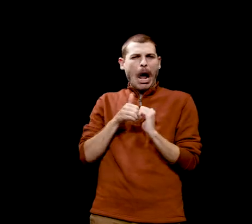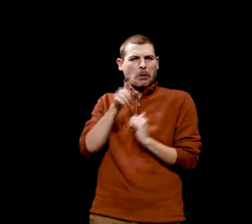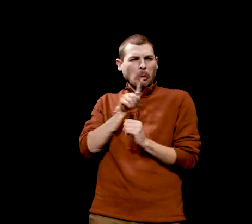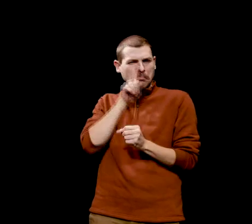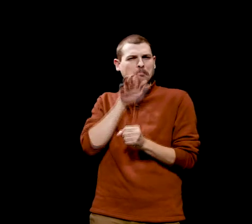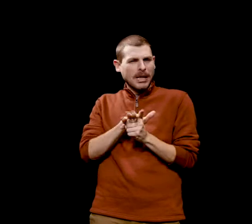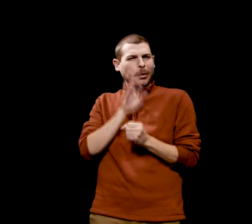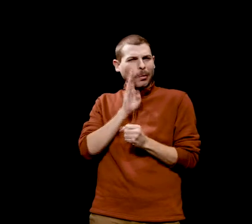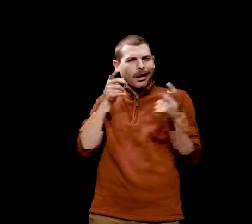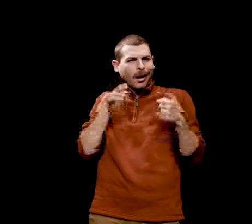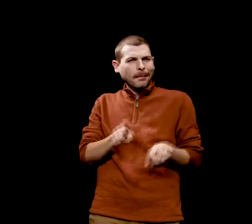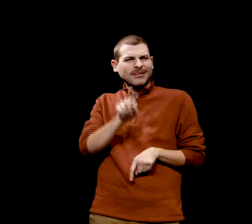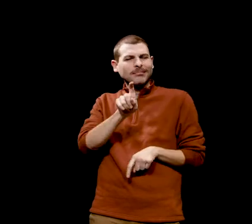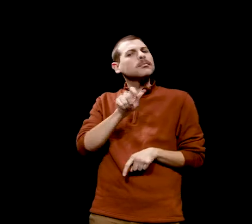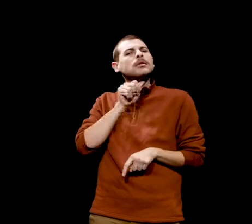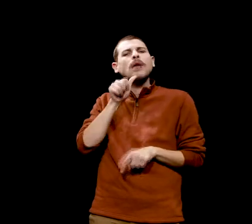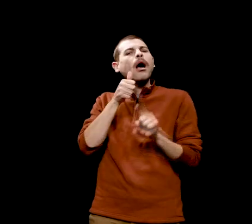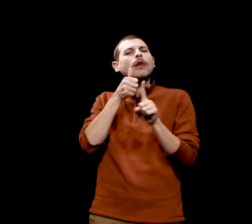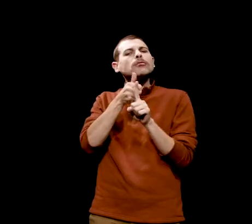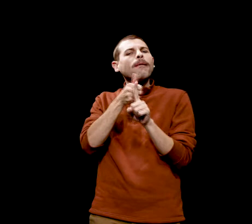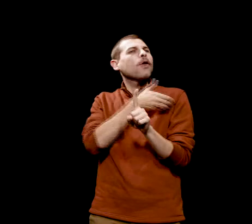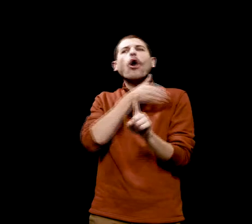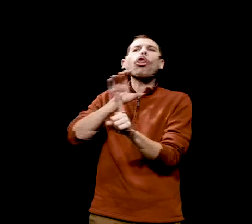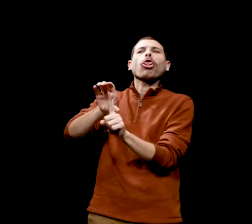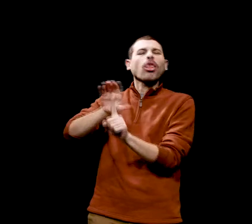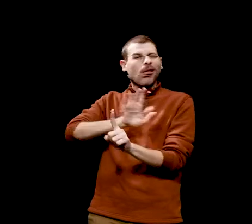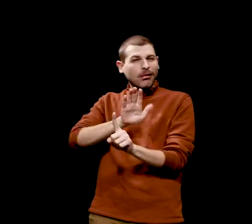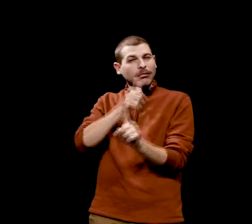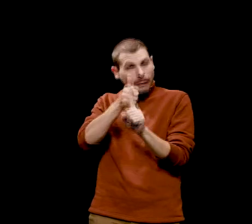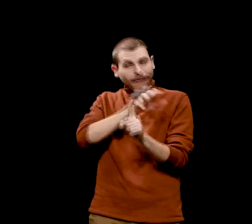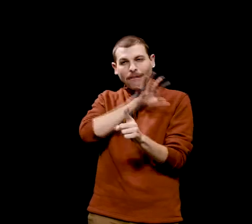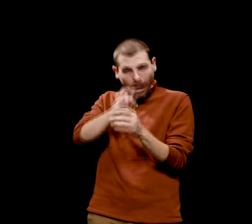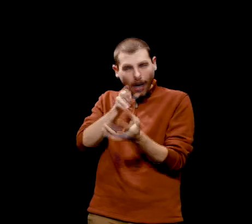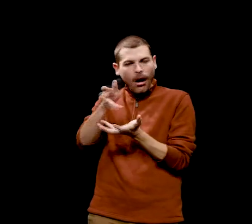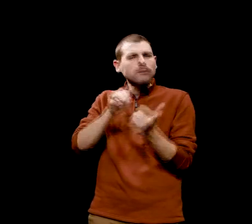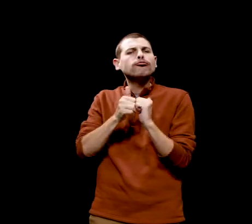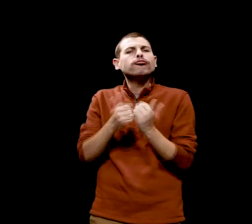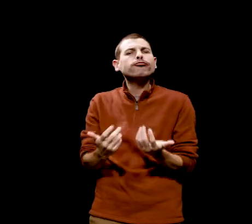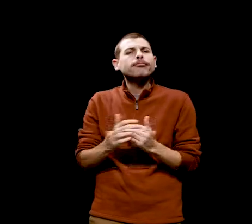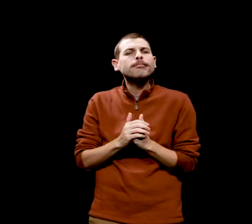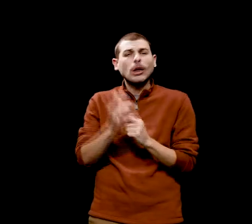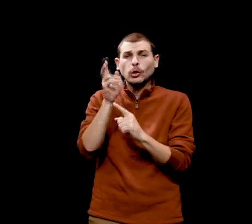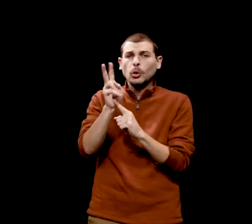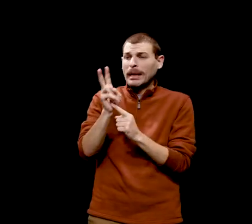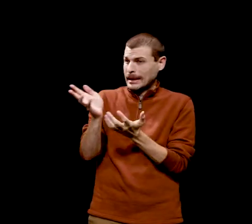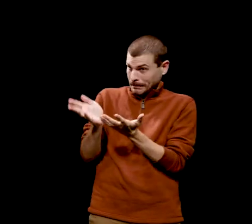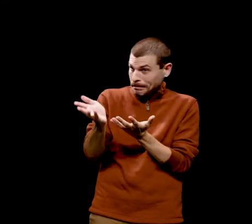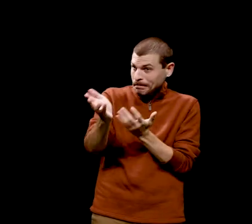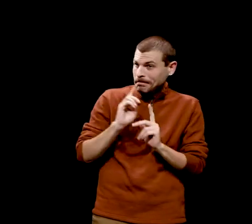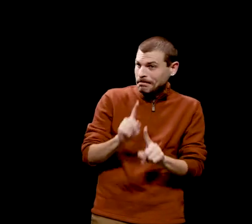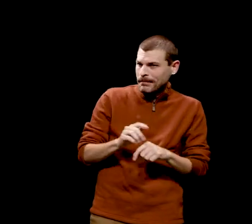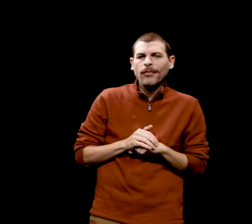without offloading that work onto Black-led organizations? You have 2 minutes beginning now. Yeah, thank you for the question, and it's an important one.